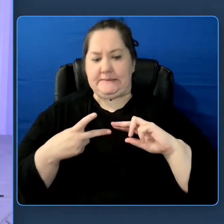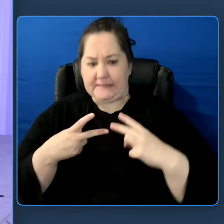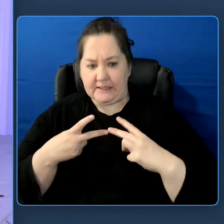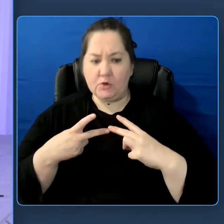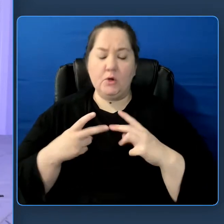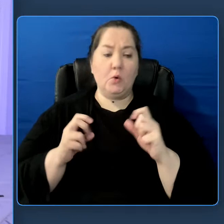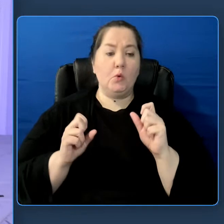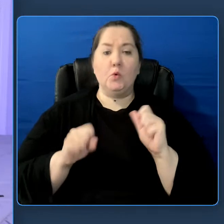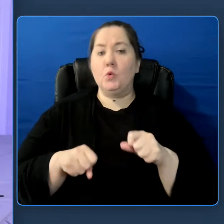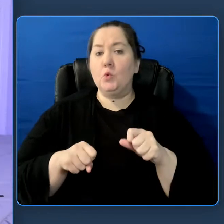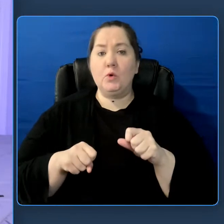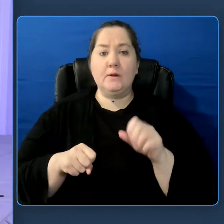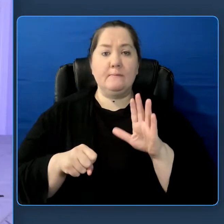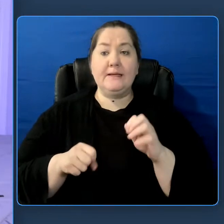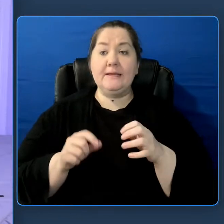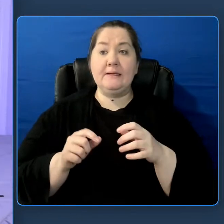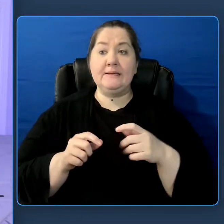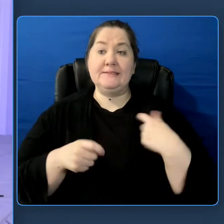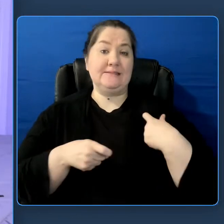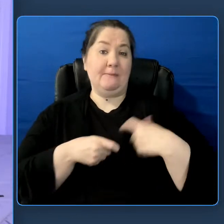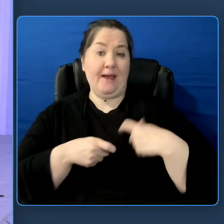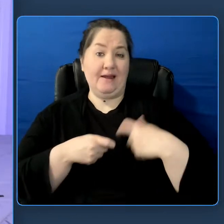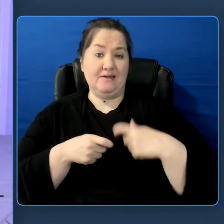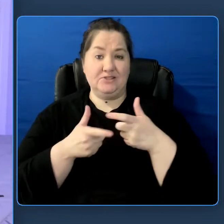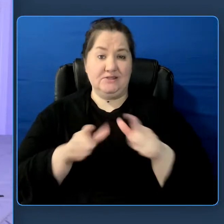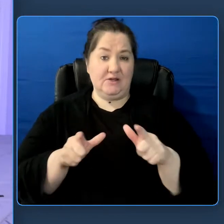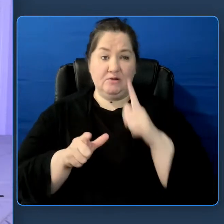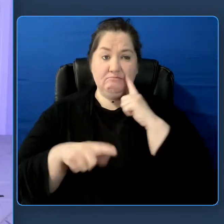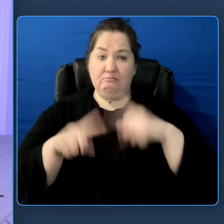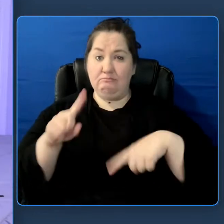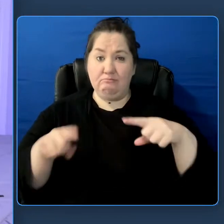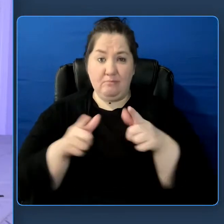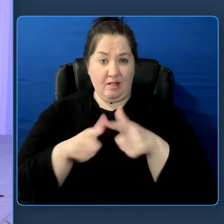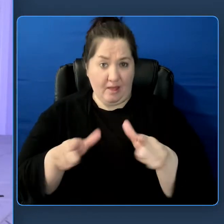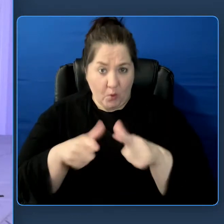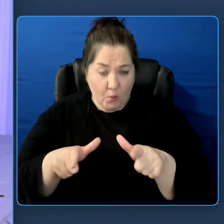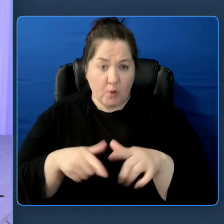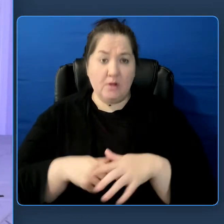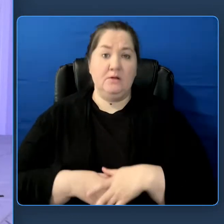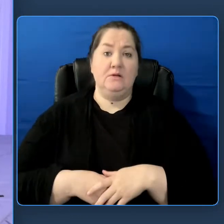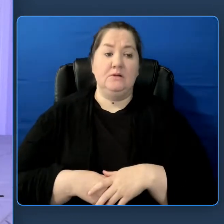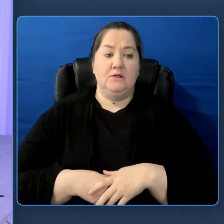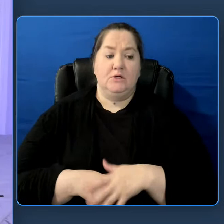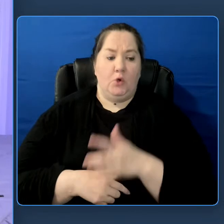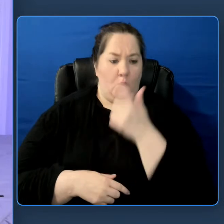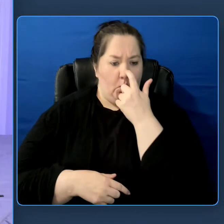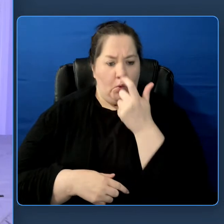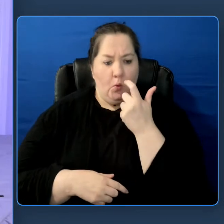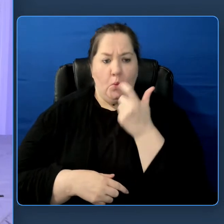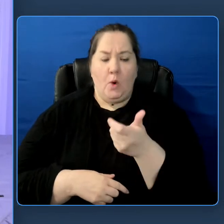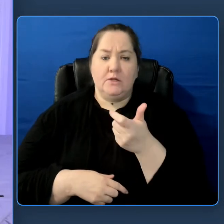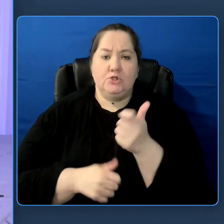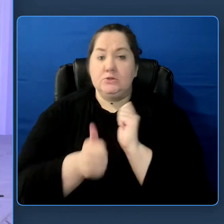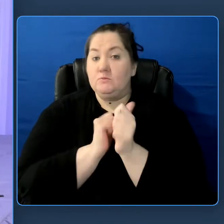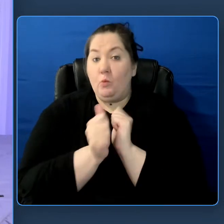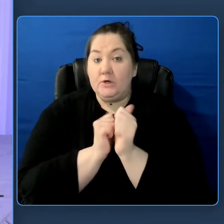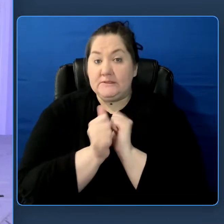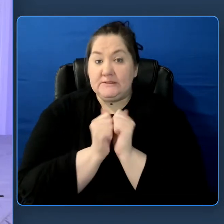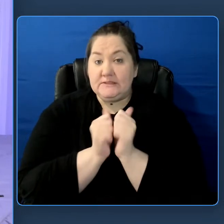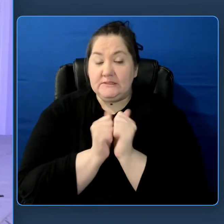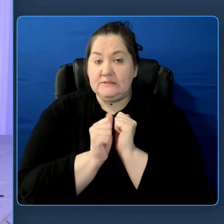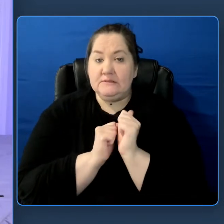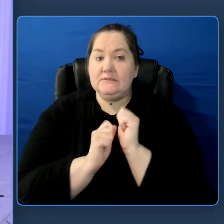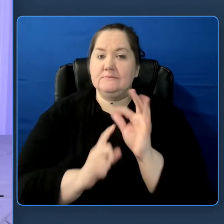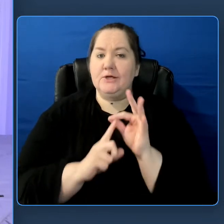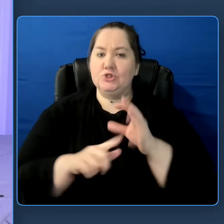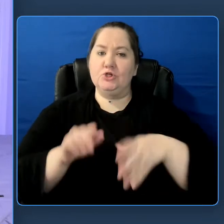Secondary could be Spanish language as well for multilingual. So sometimes if you're watching sports on television,